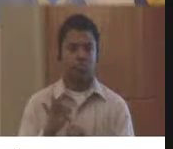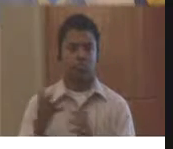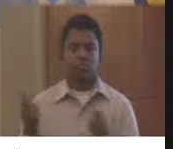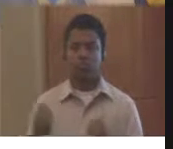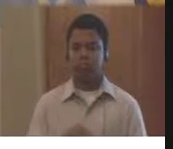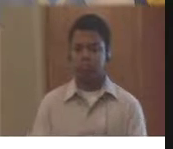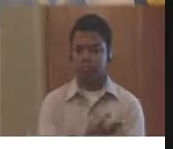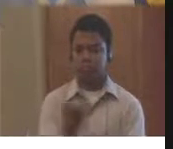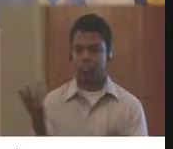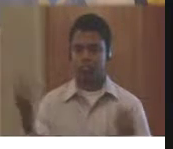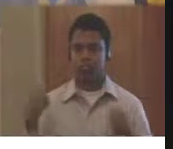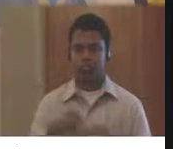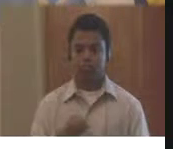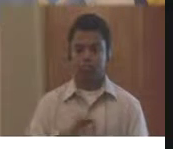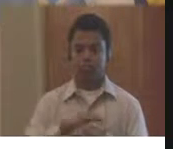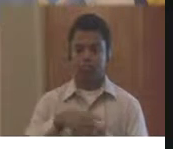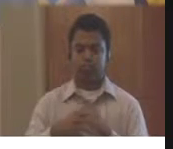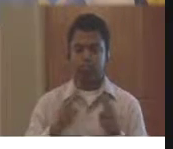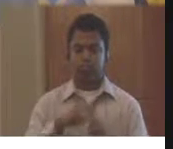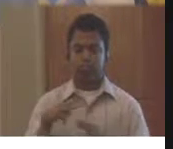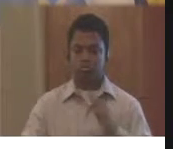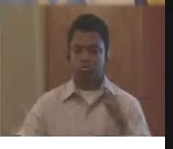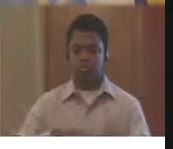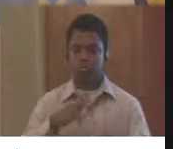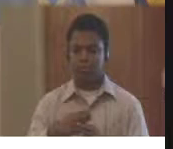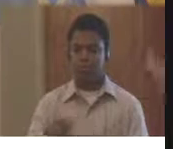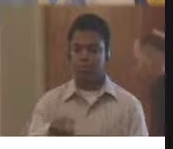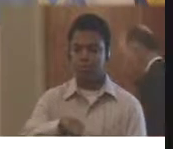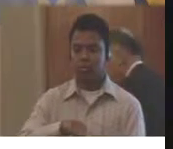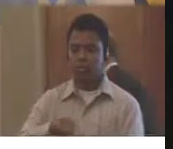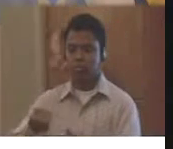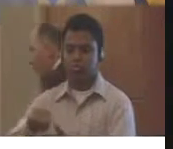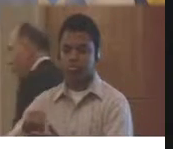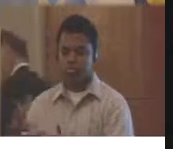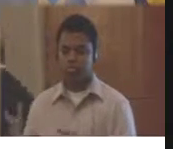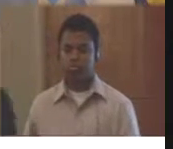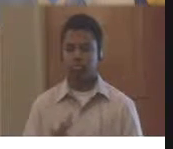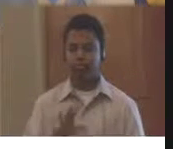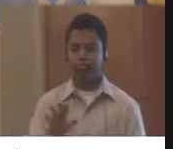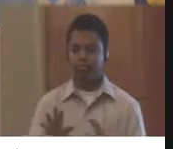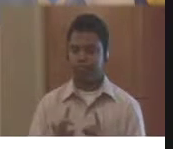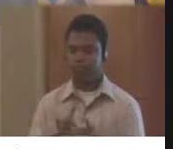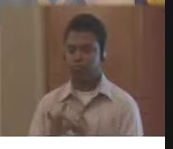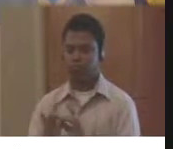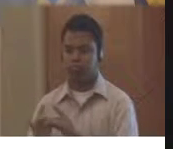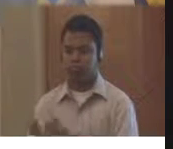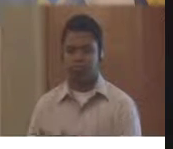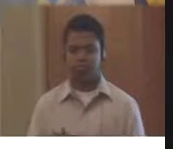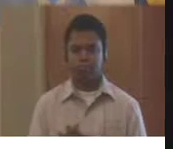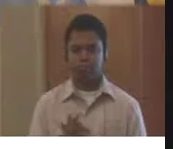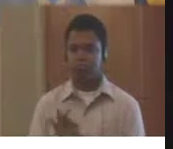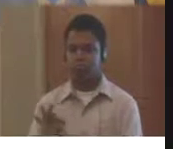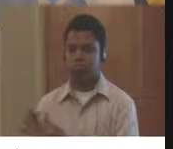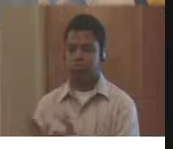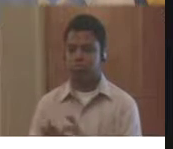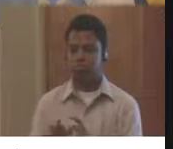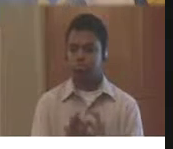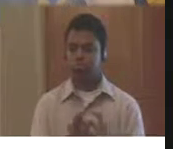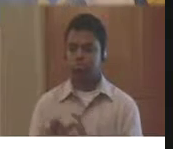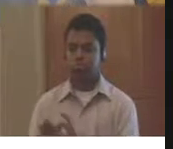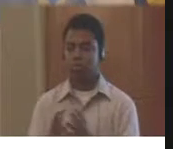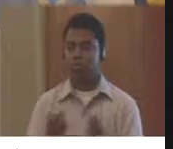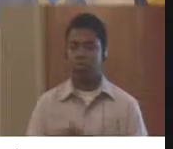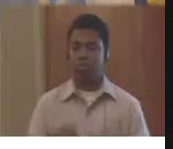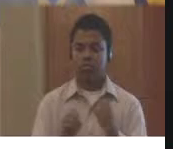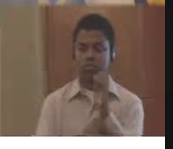In this regard, the relevance of the World Campaign to Develop Resilient Cities is important, and the Office of the United Nations for